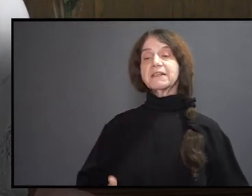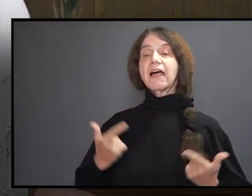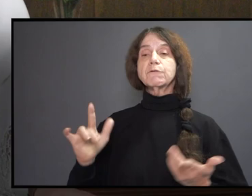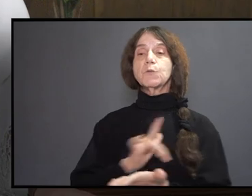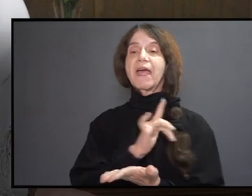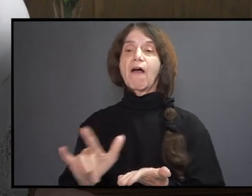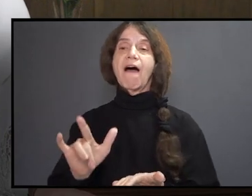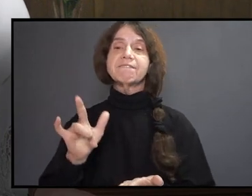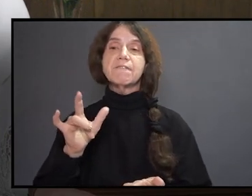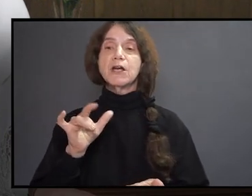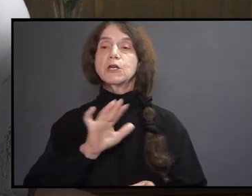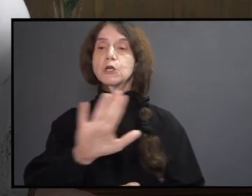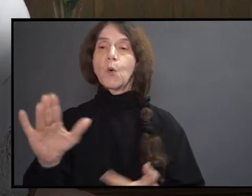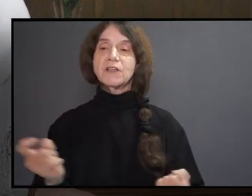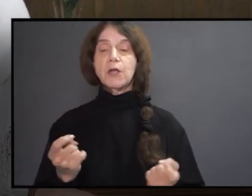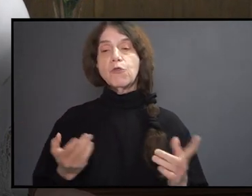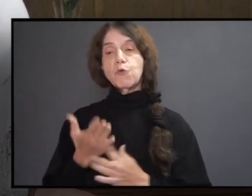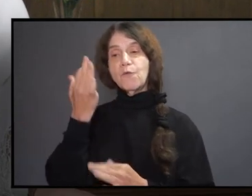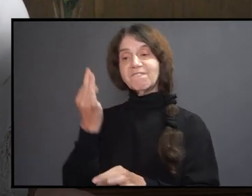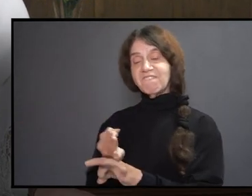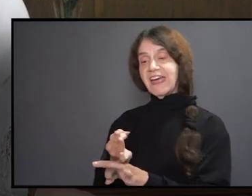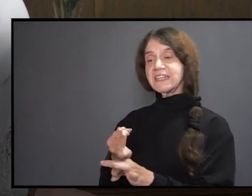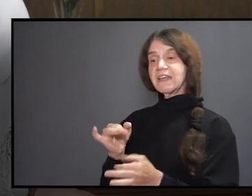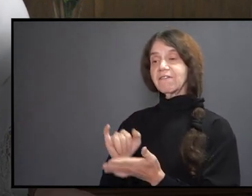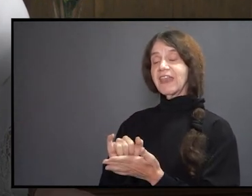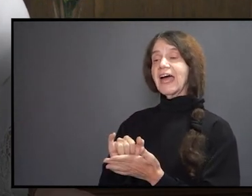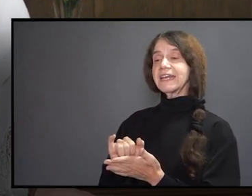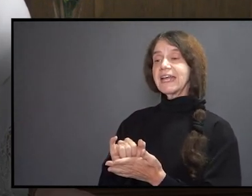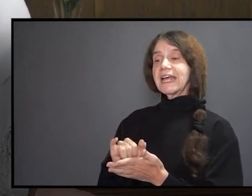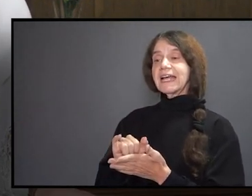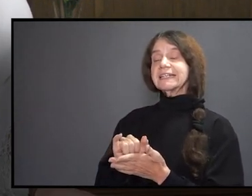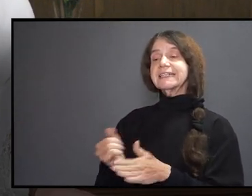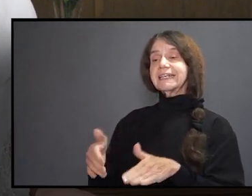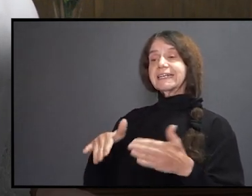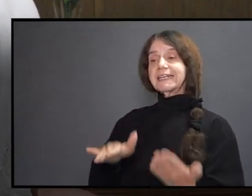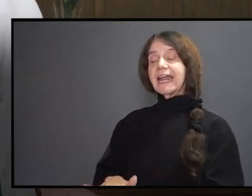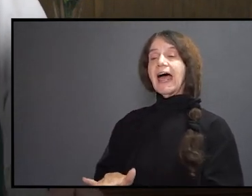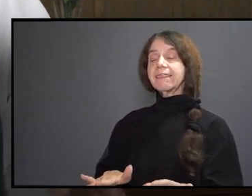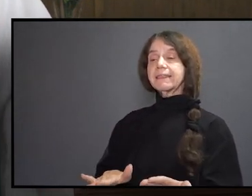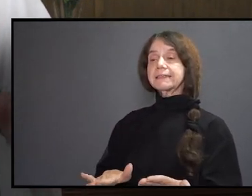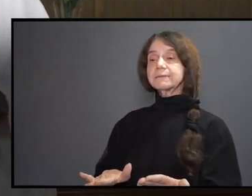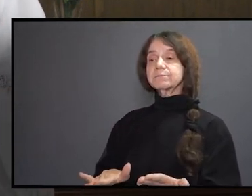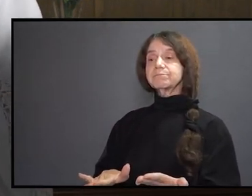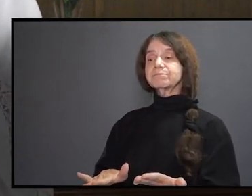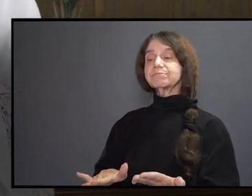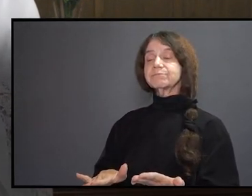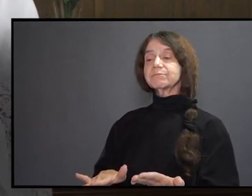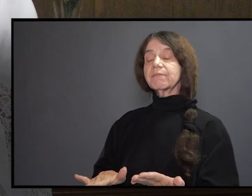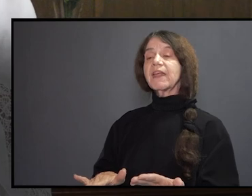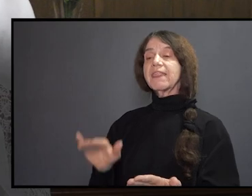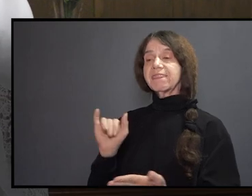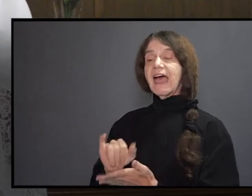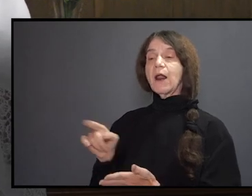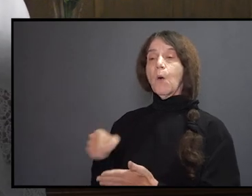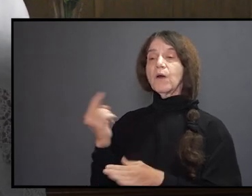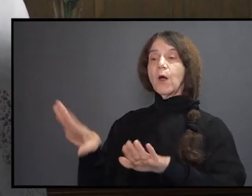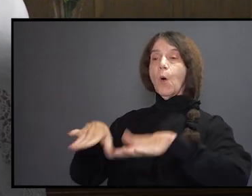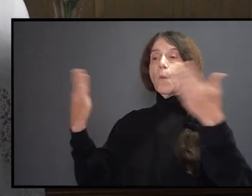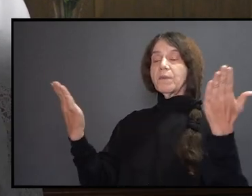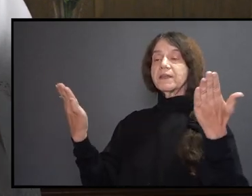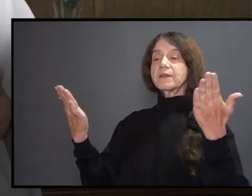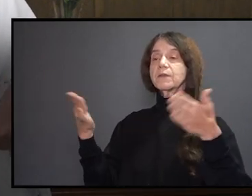sins. Only by faith in that atoning sacrifice, the right spiritual GPS way to everlasting